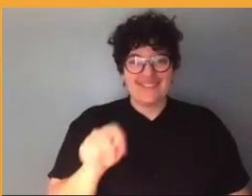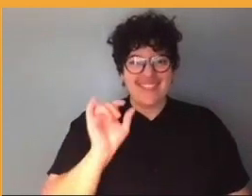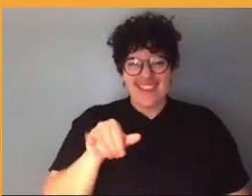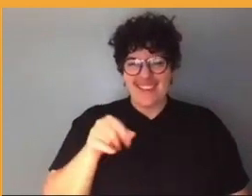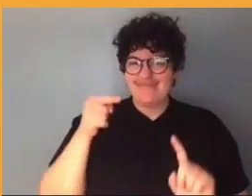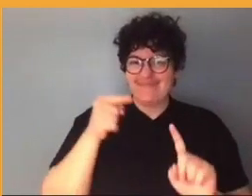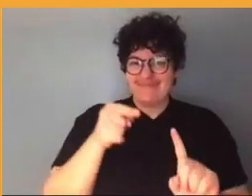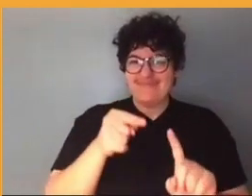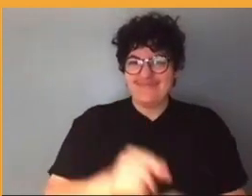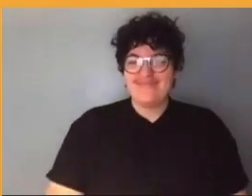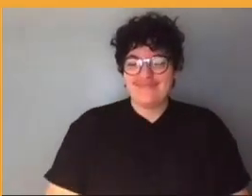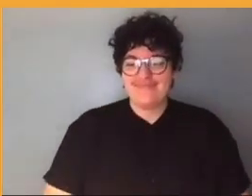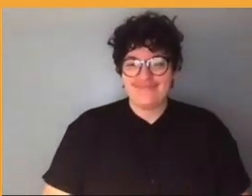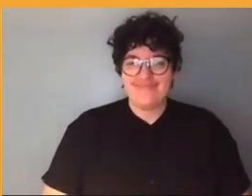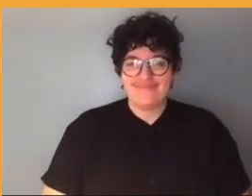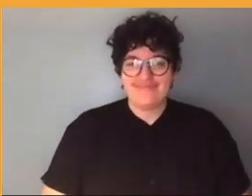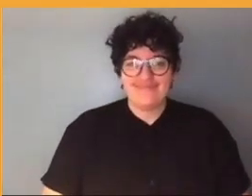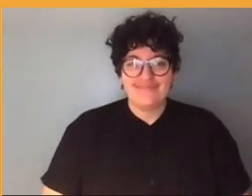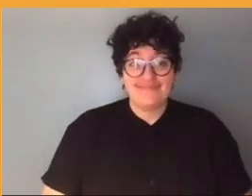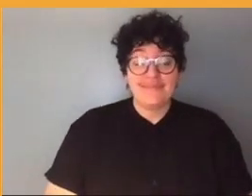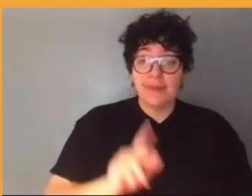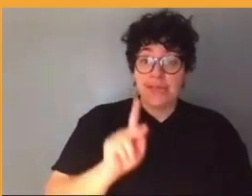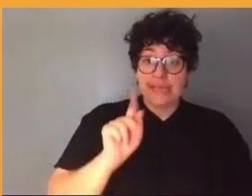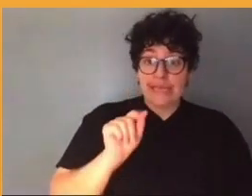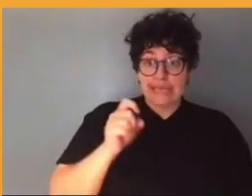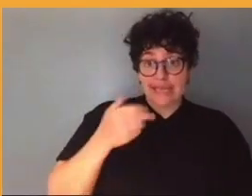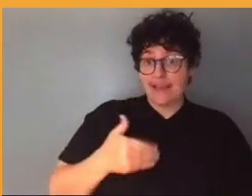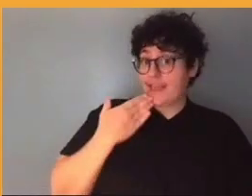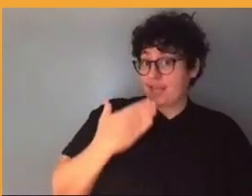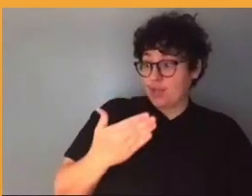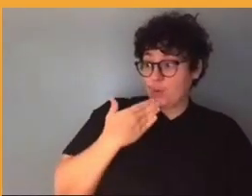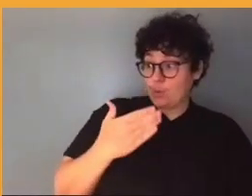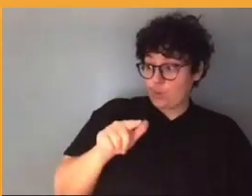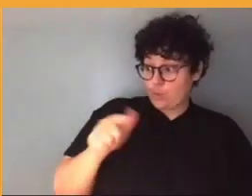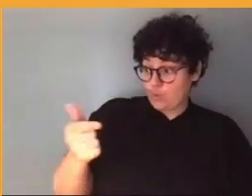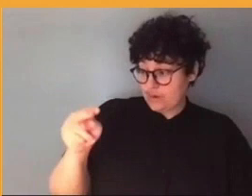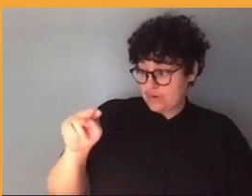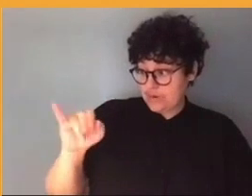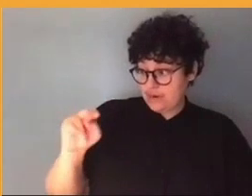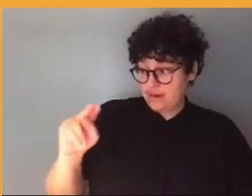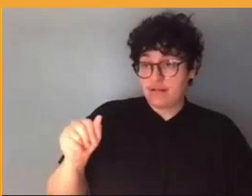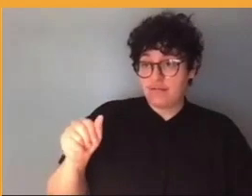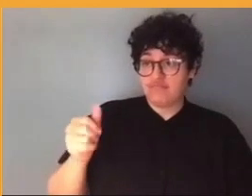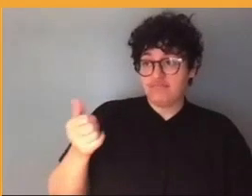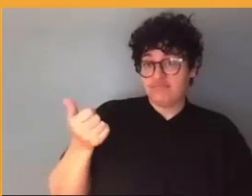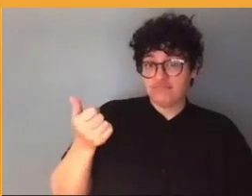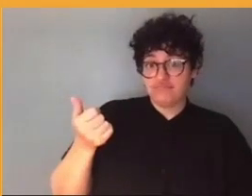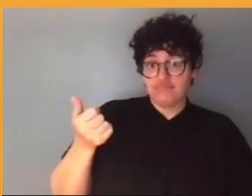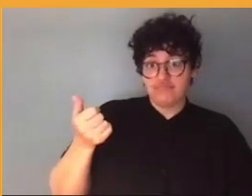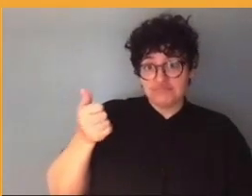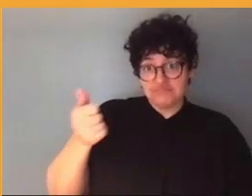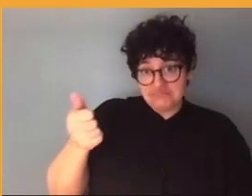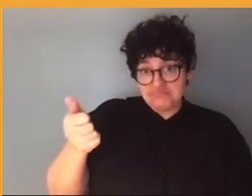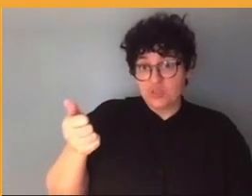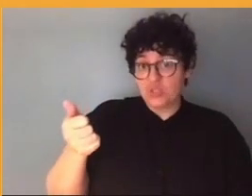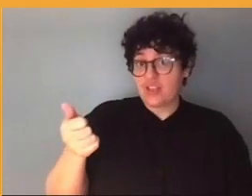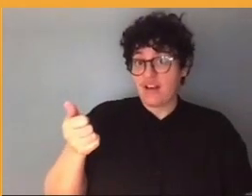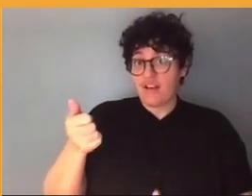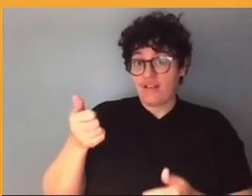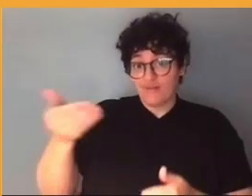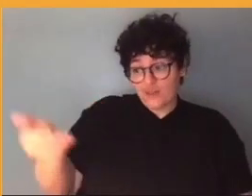Thank you very much. Naina, would you like to speak more about yourself or your relationship with the festival by way of